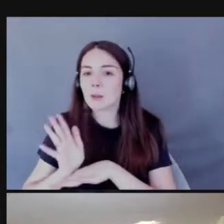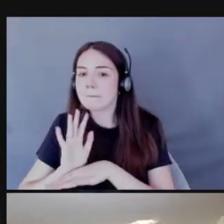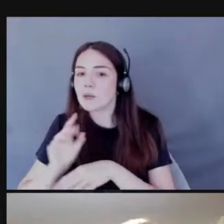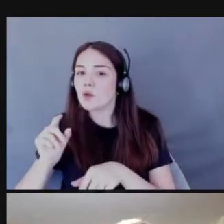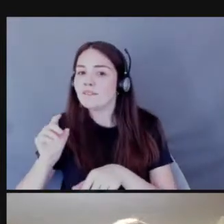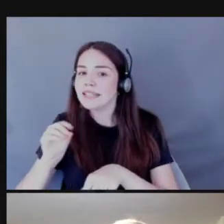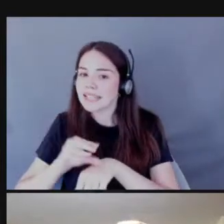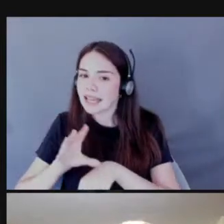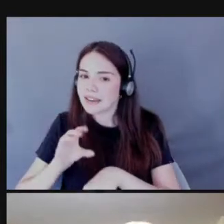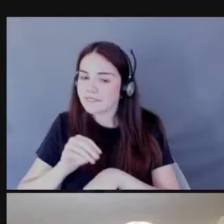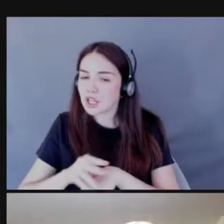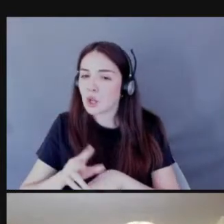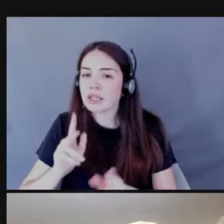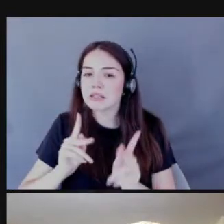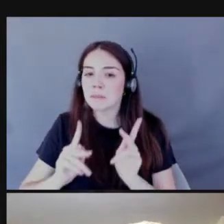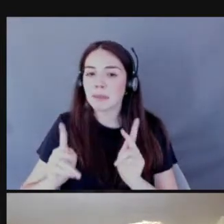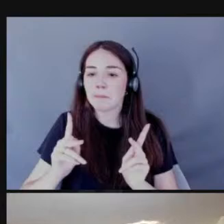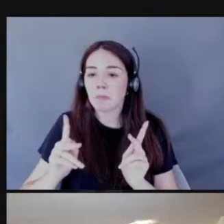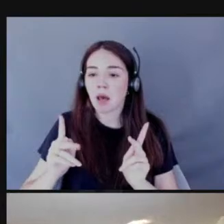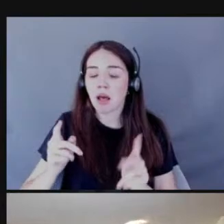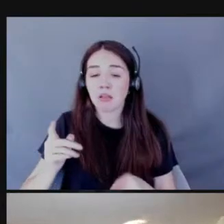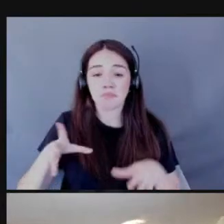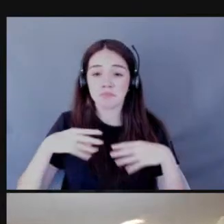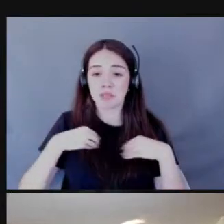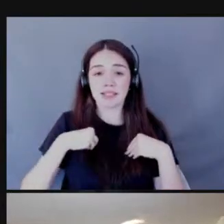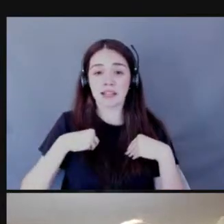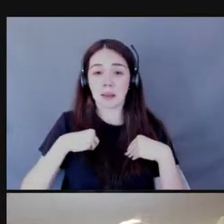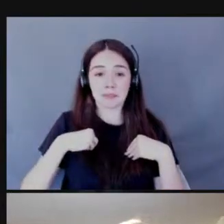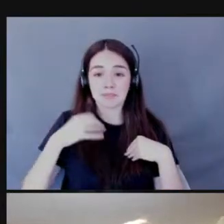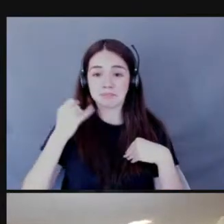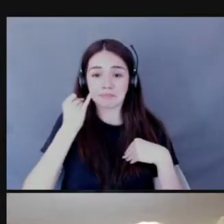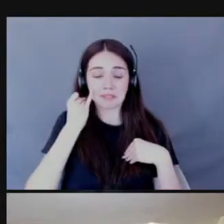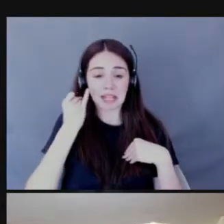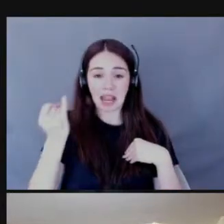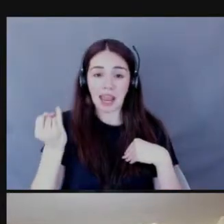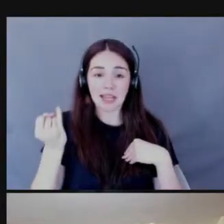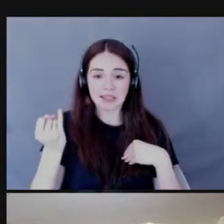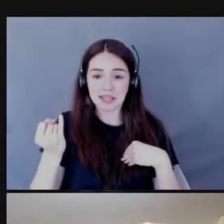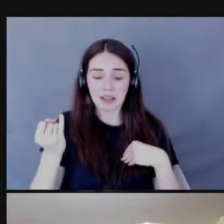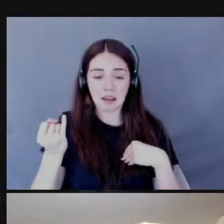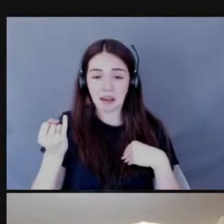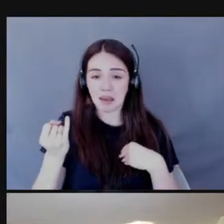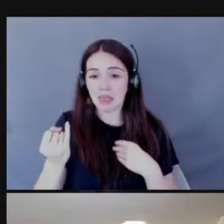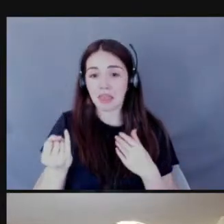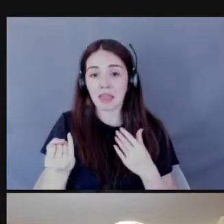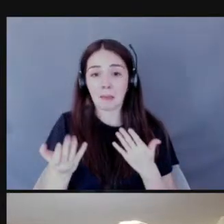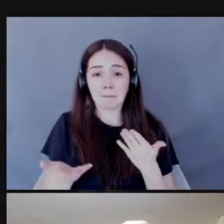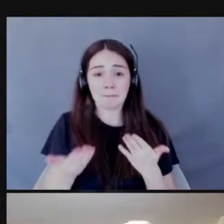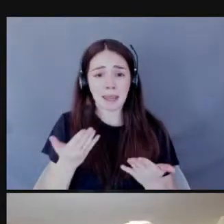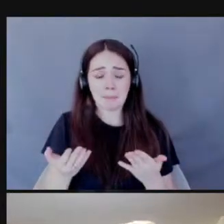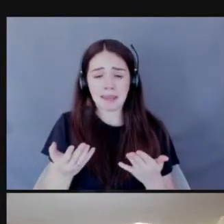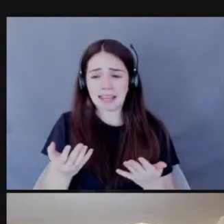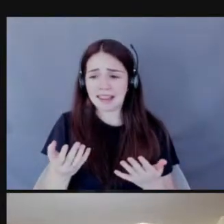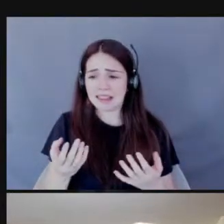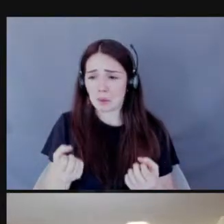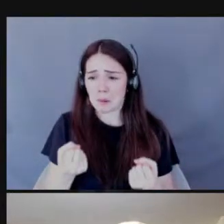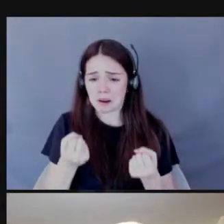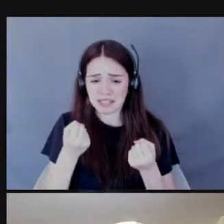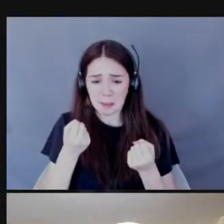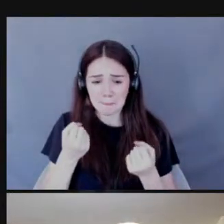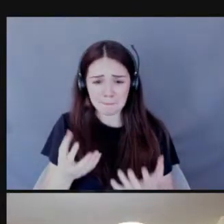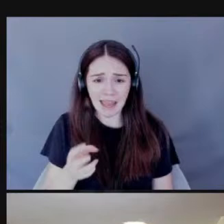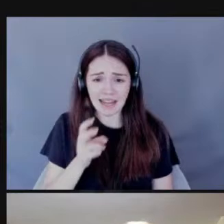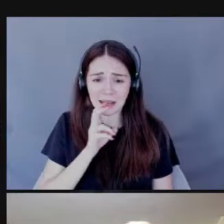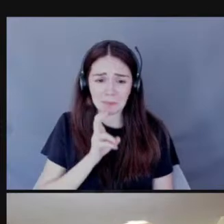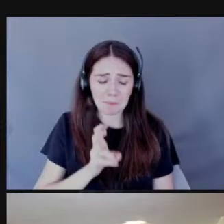people bought this idea. And the idea that there was some sort of a colony of anacondas or pythons or